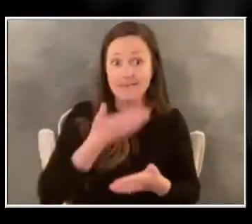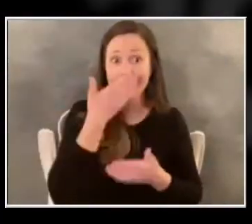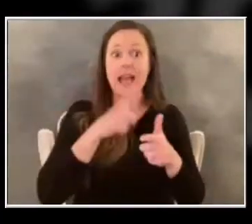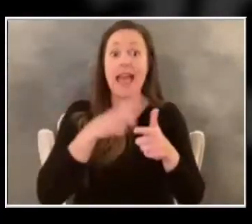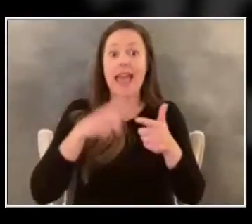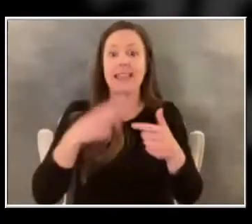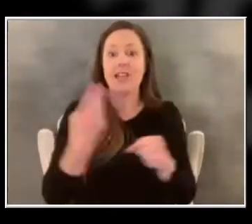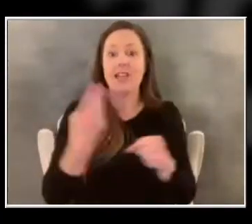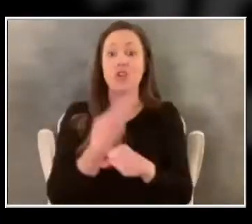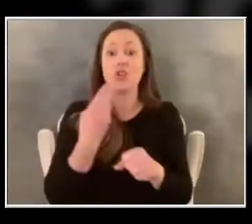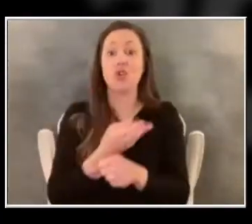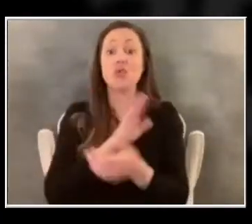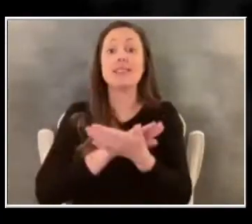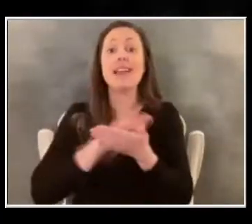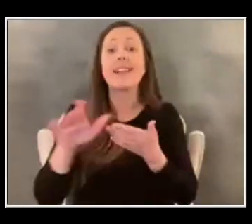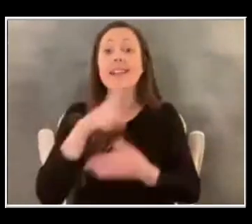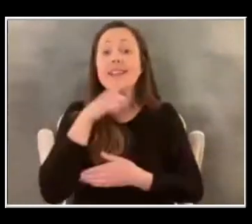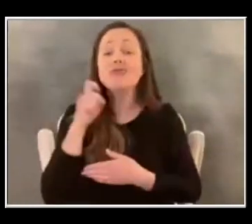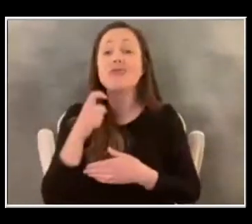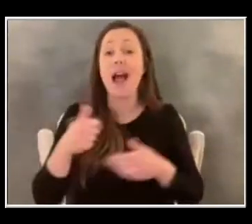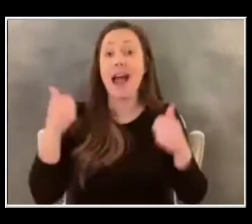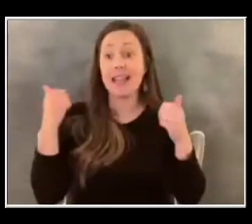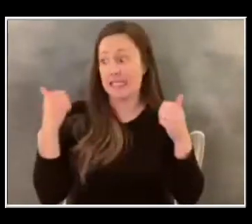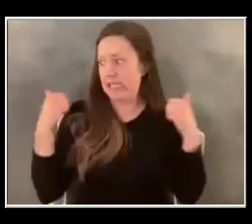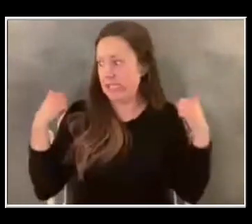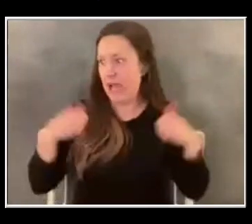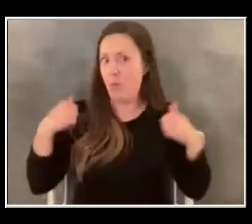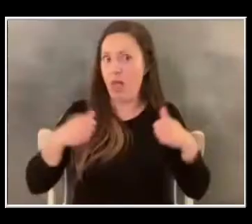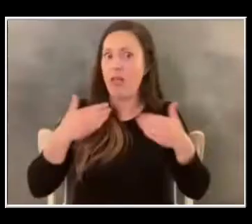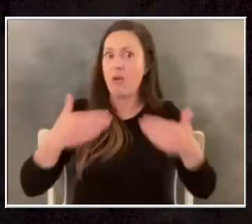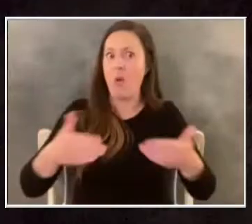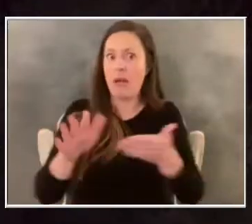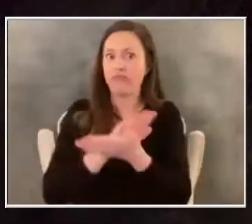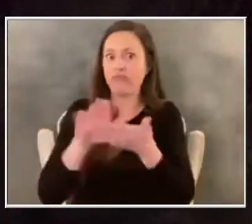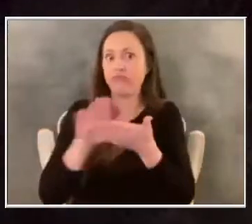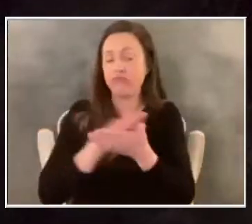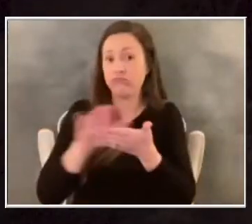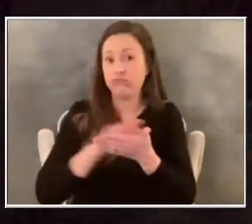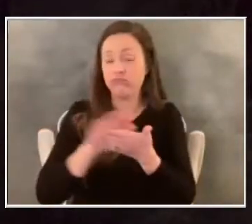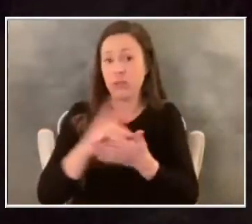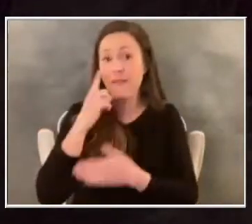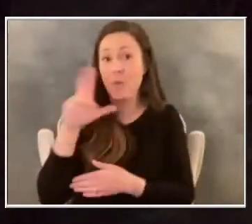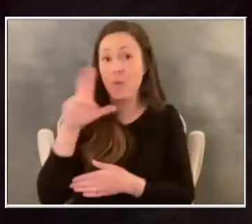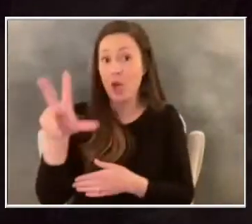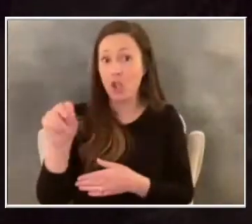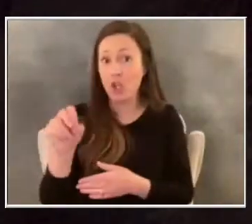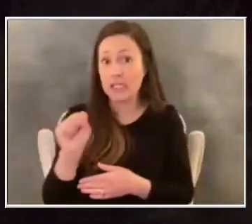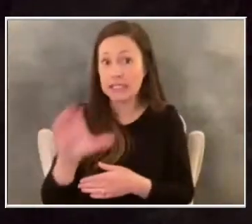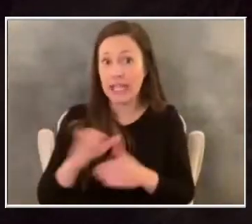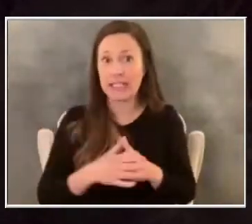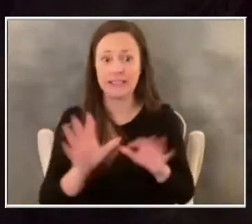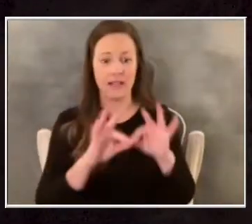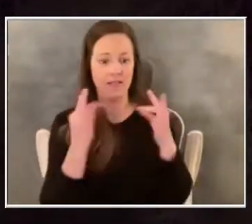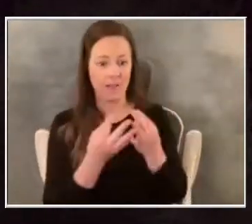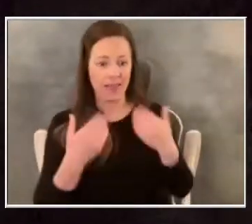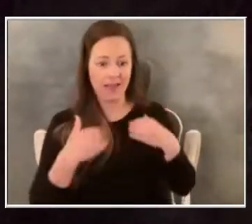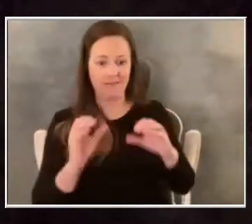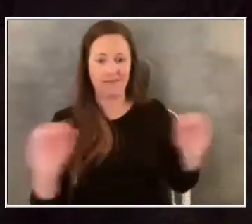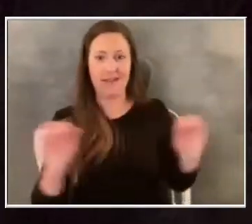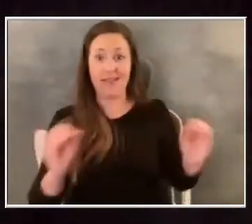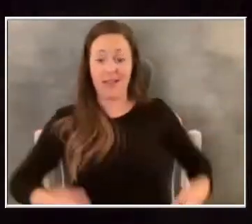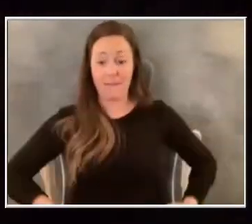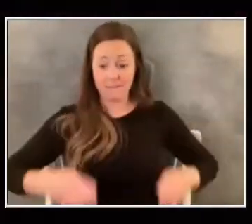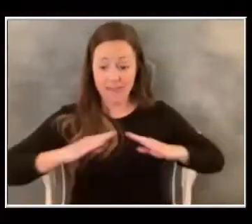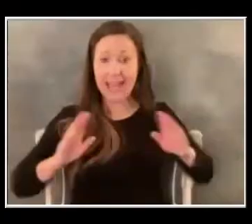towel for at least 30 seconds. A family on the side of the road with no towel, no blanket, no